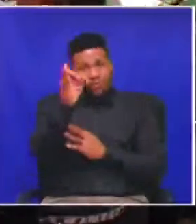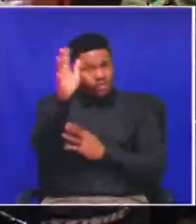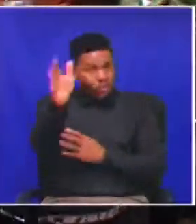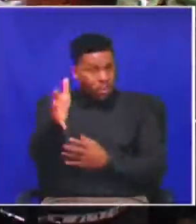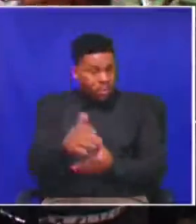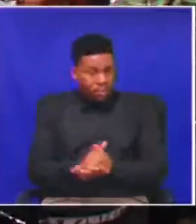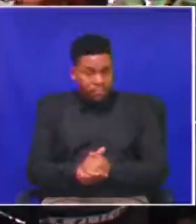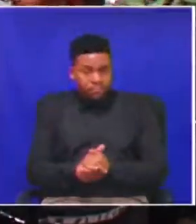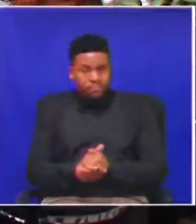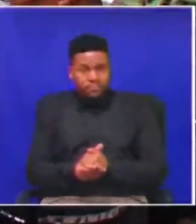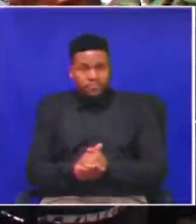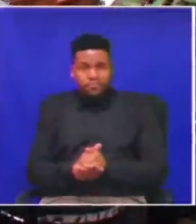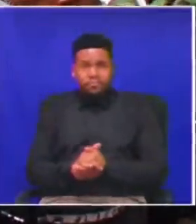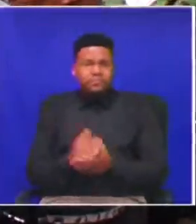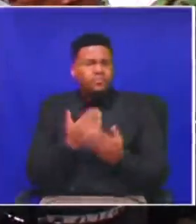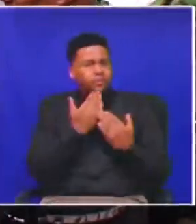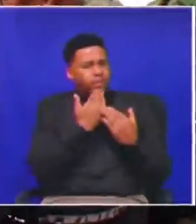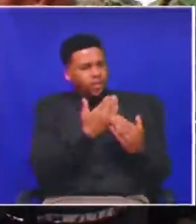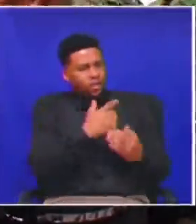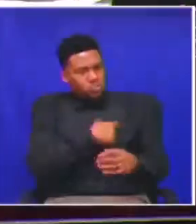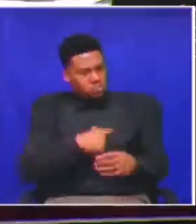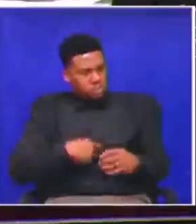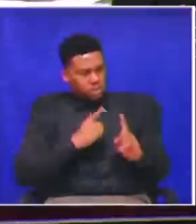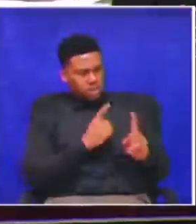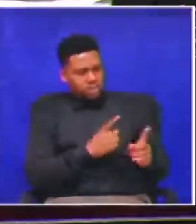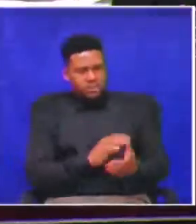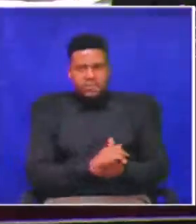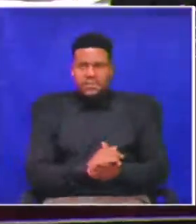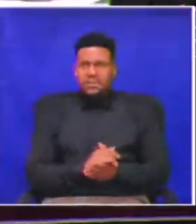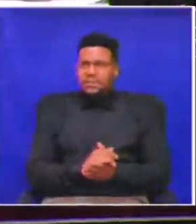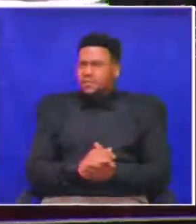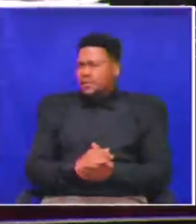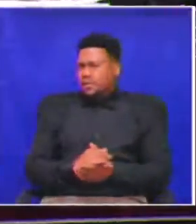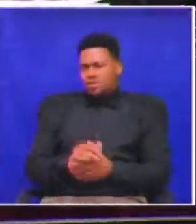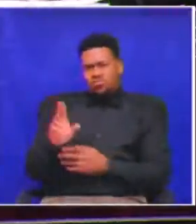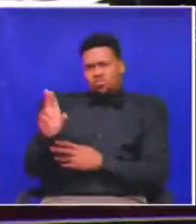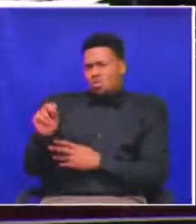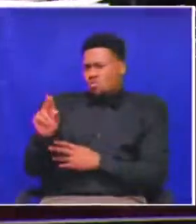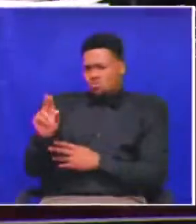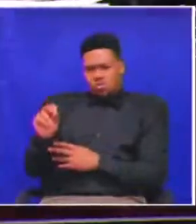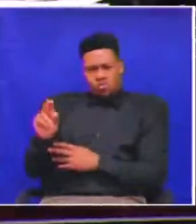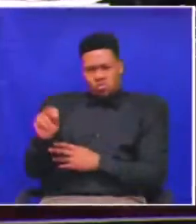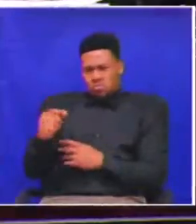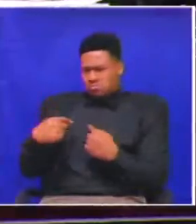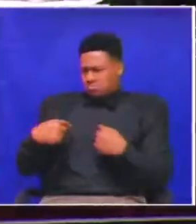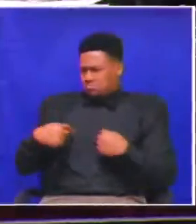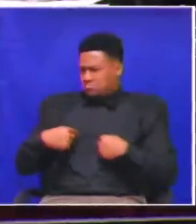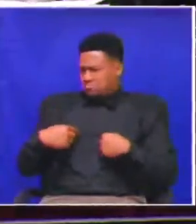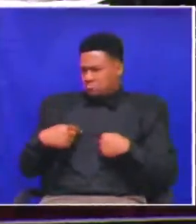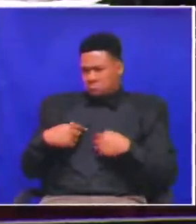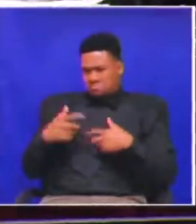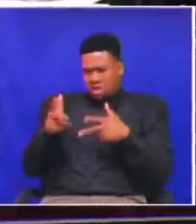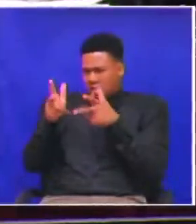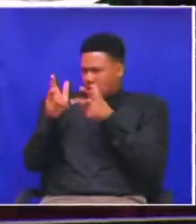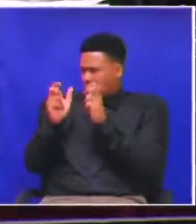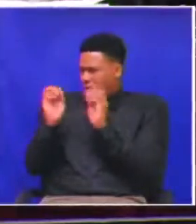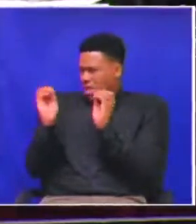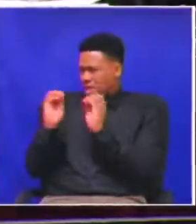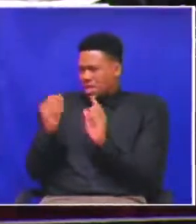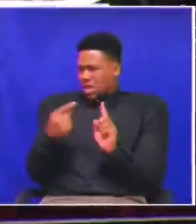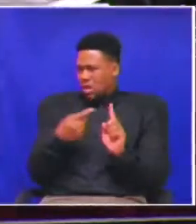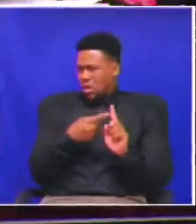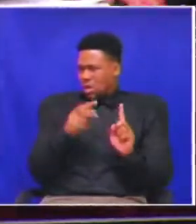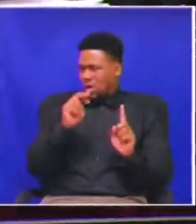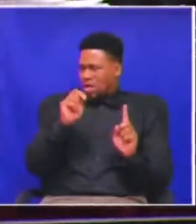you, Honorable President. No, I have not had the NDPP complaining about